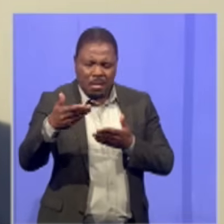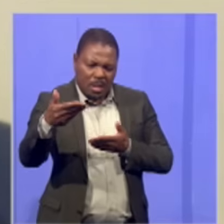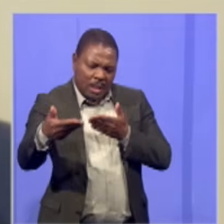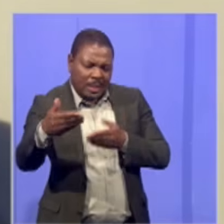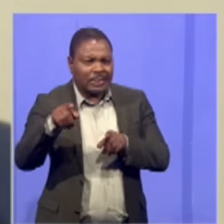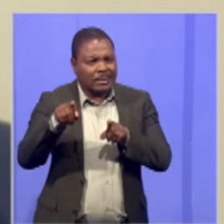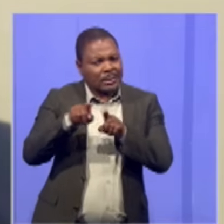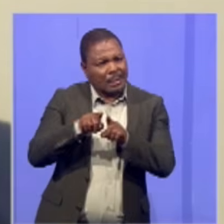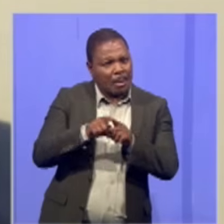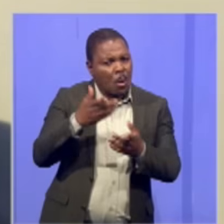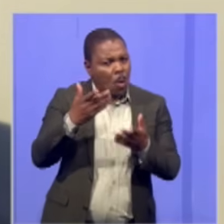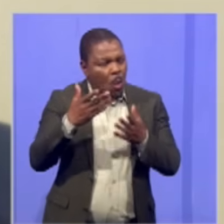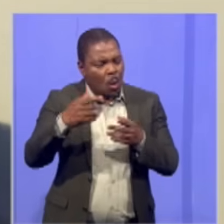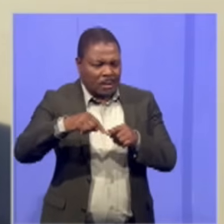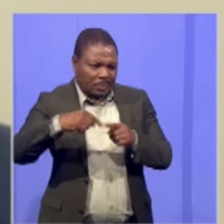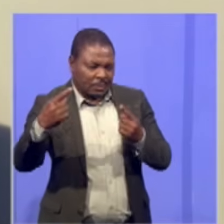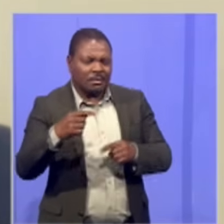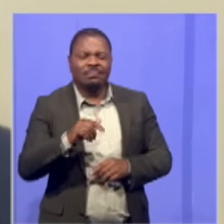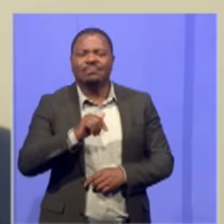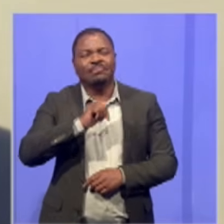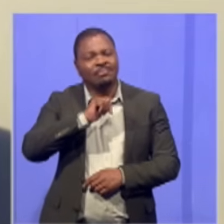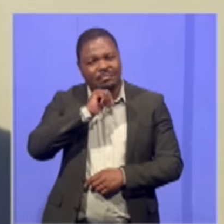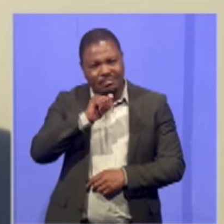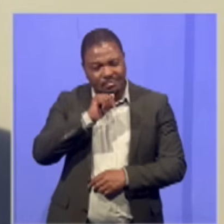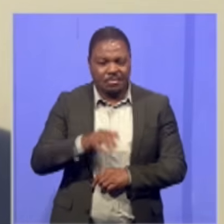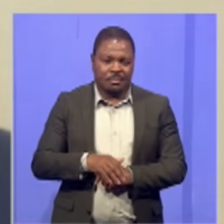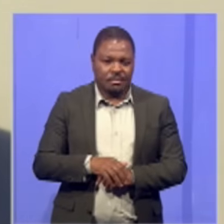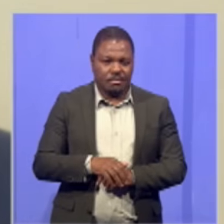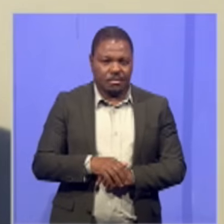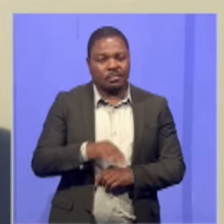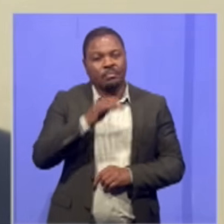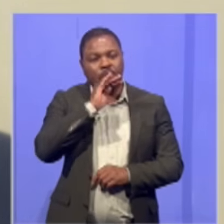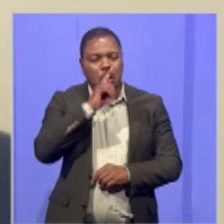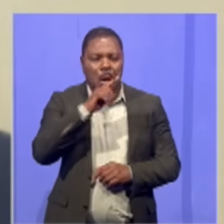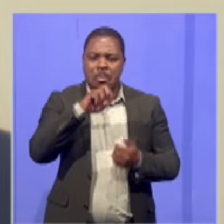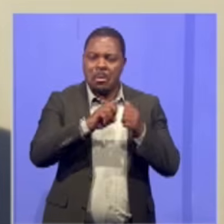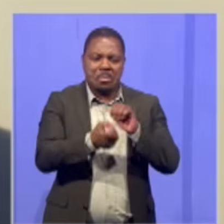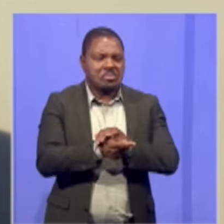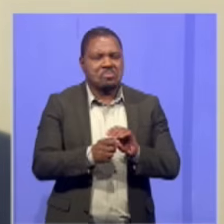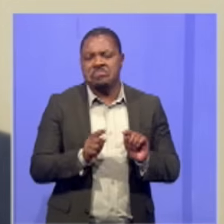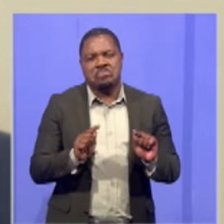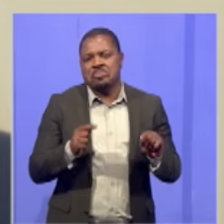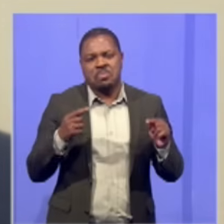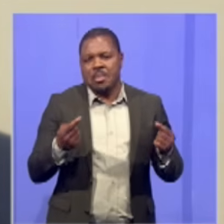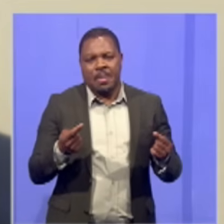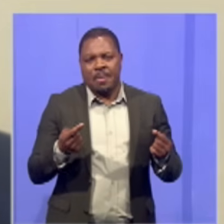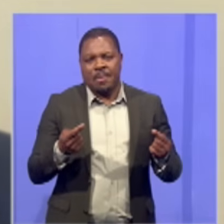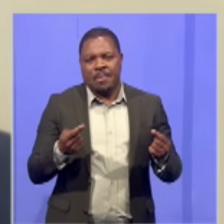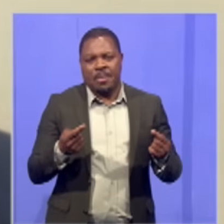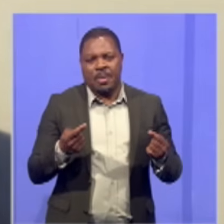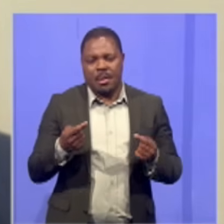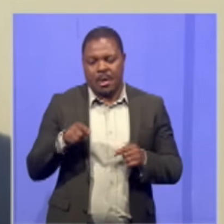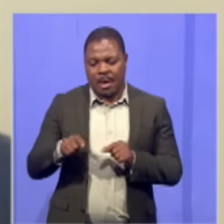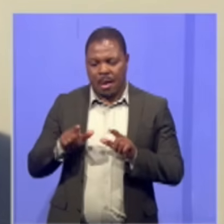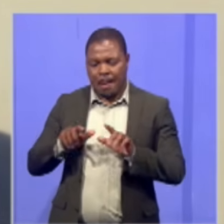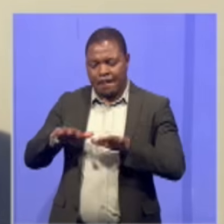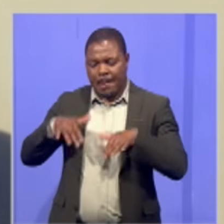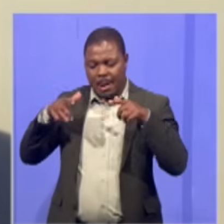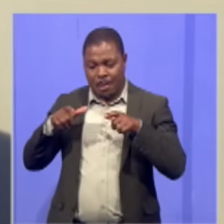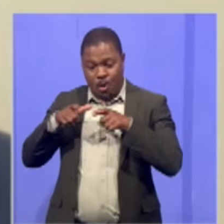jwalo, ho ha ono etsa hore ho be le mathata hore di committee ena nakwana